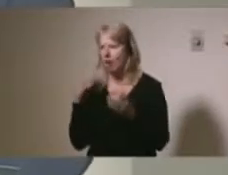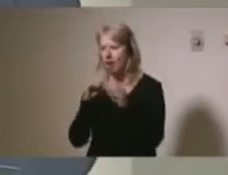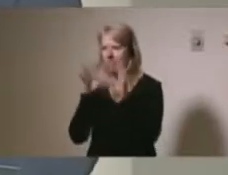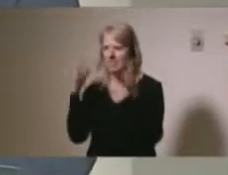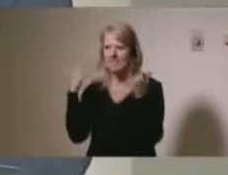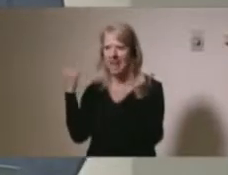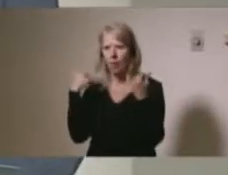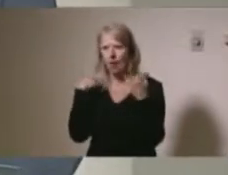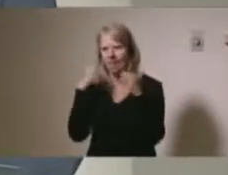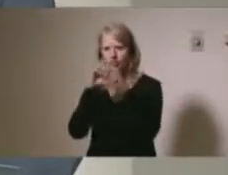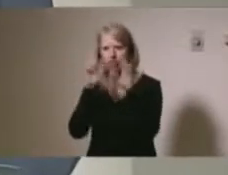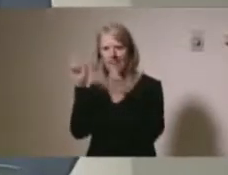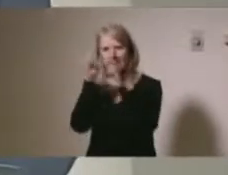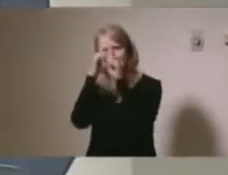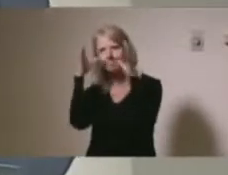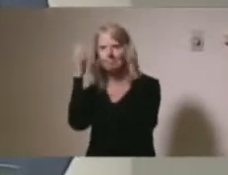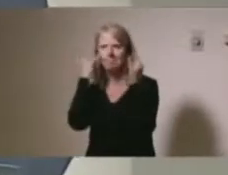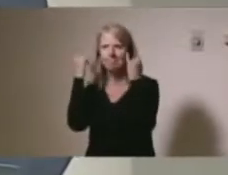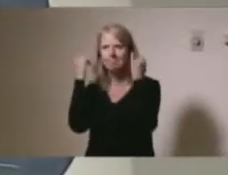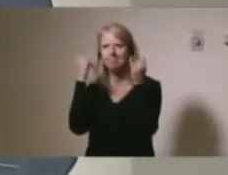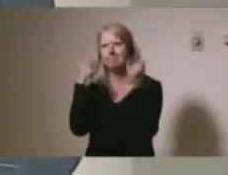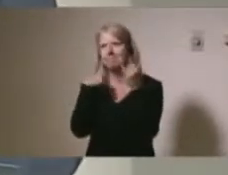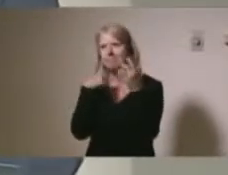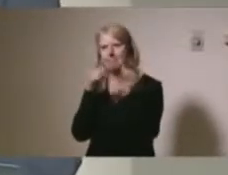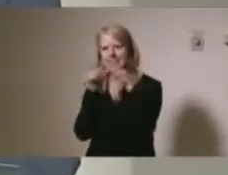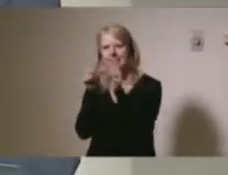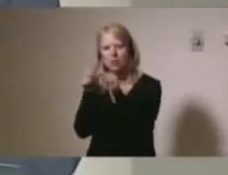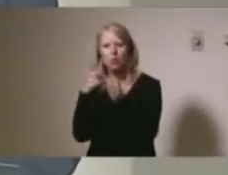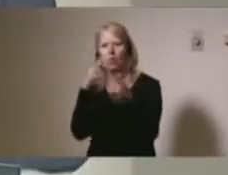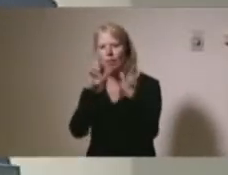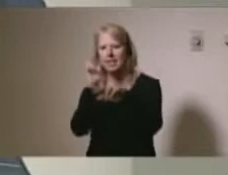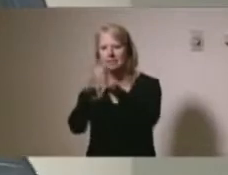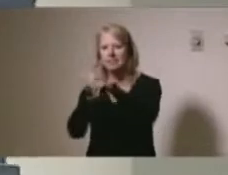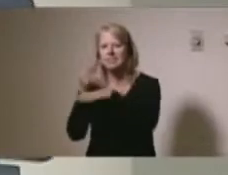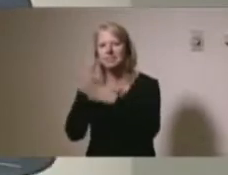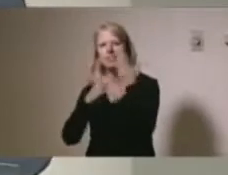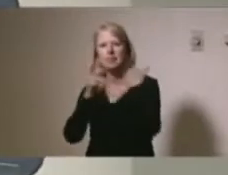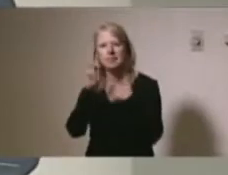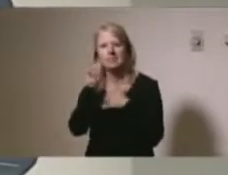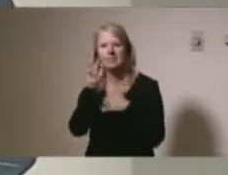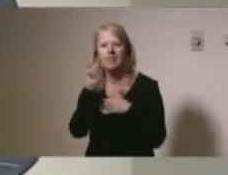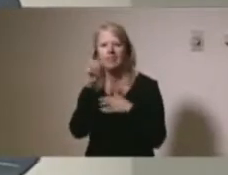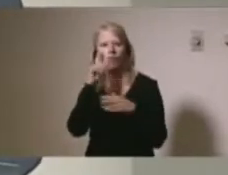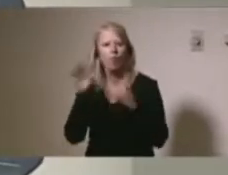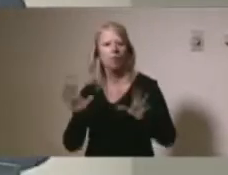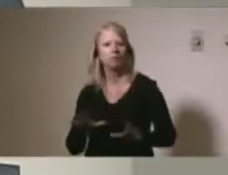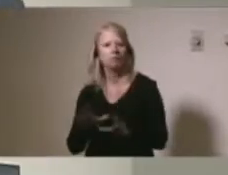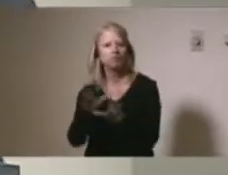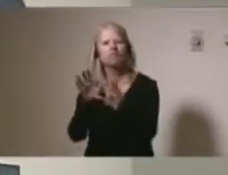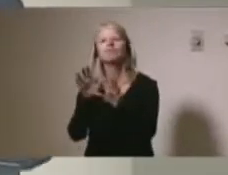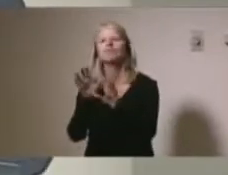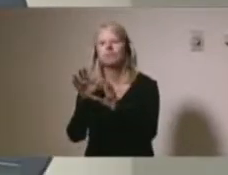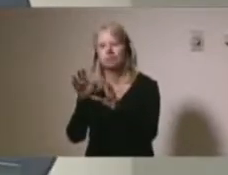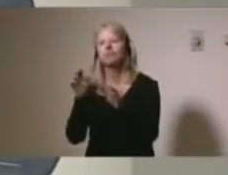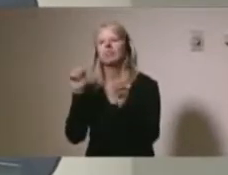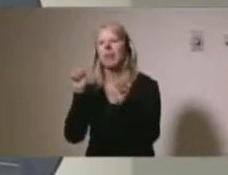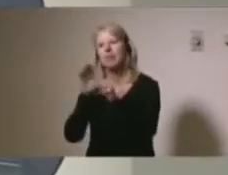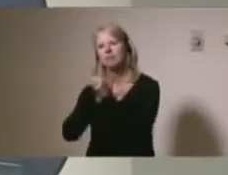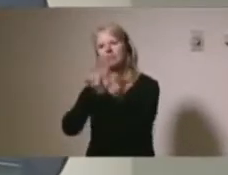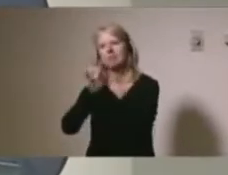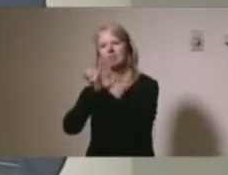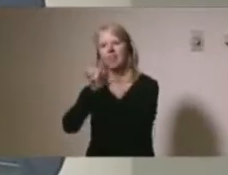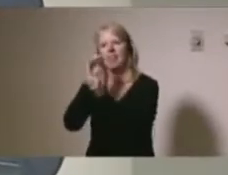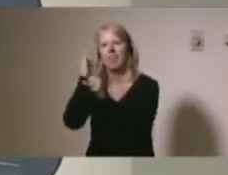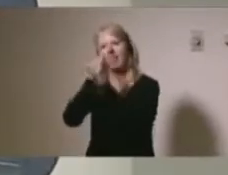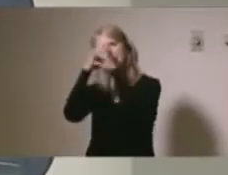We've already established certain dates for activities where we can advance the idea of a